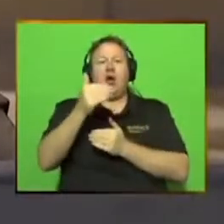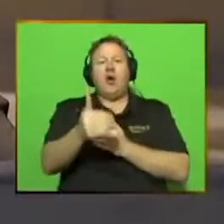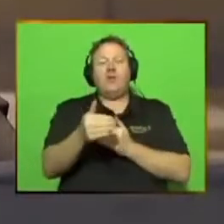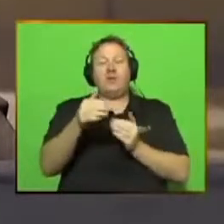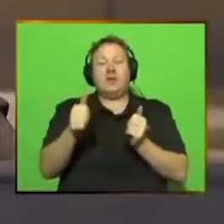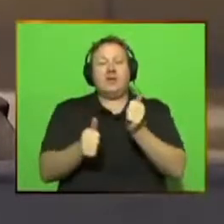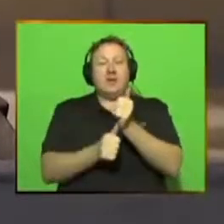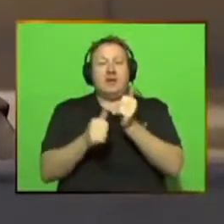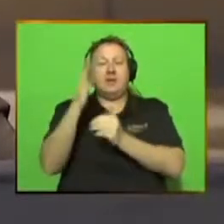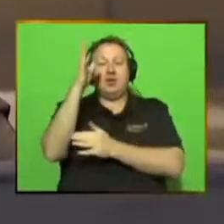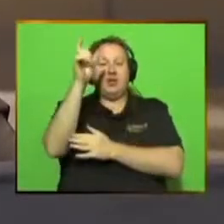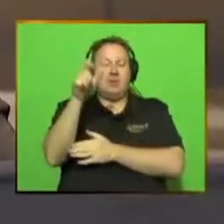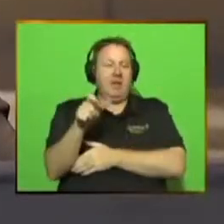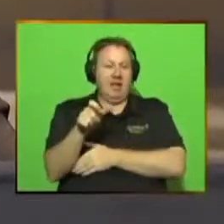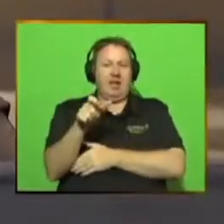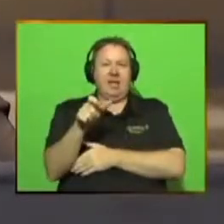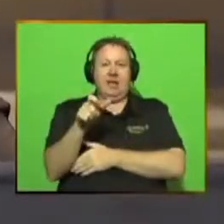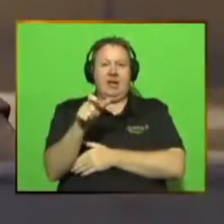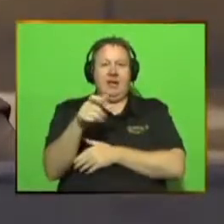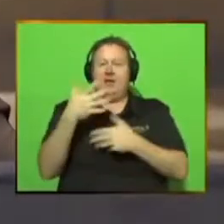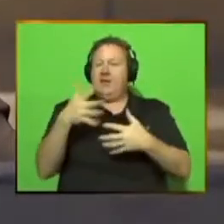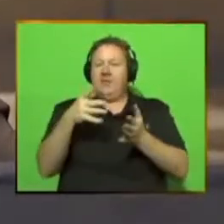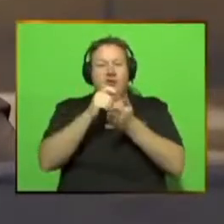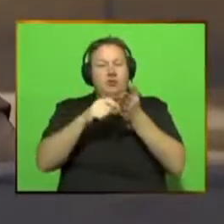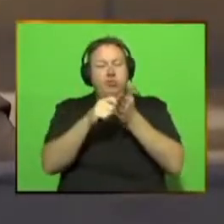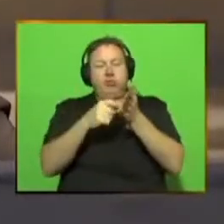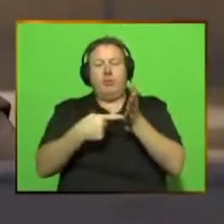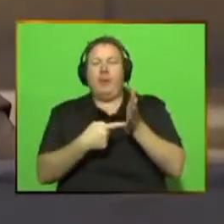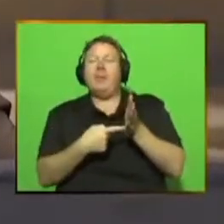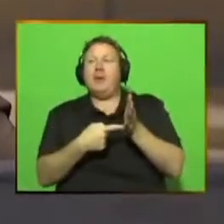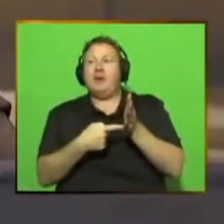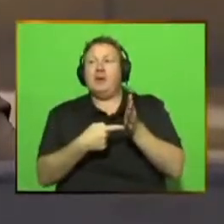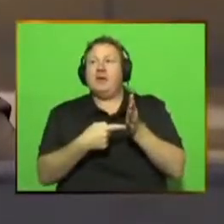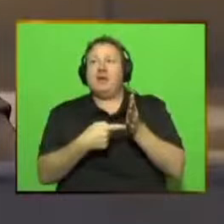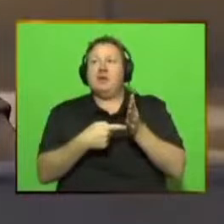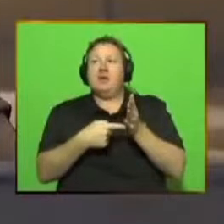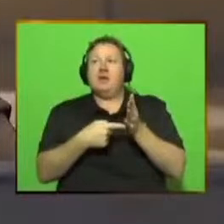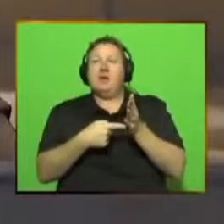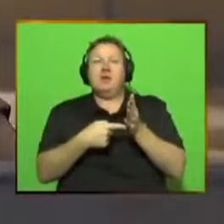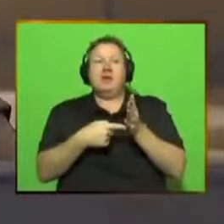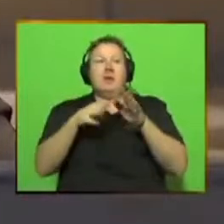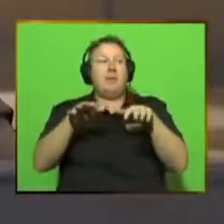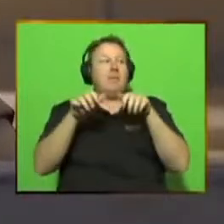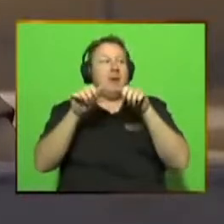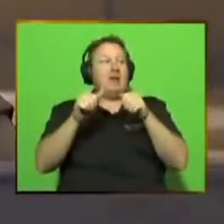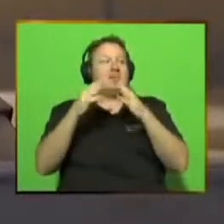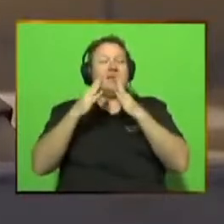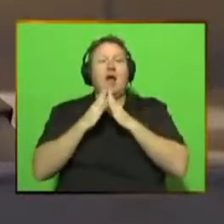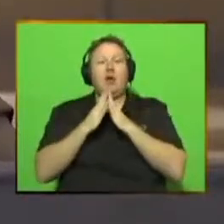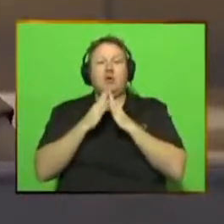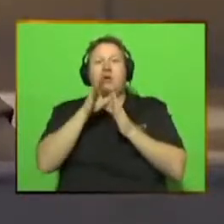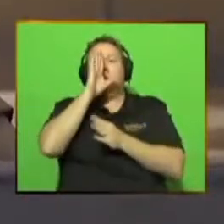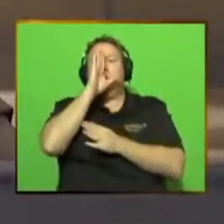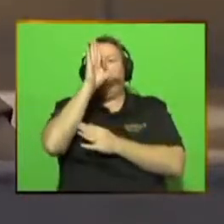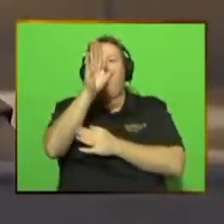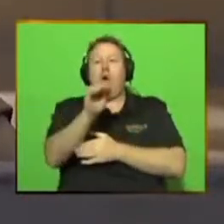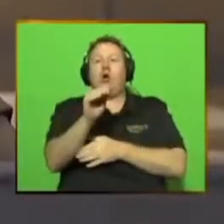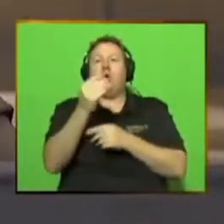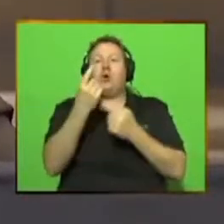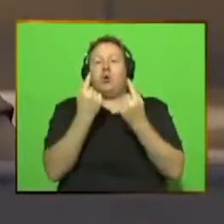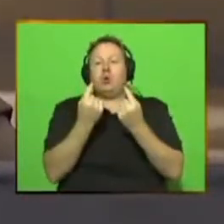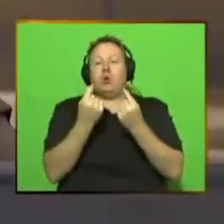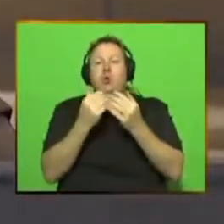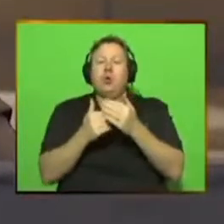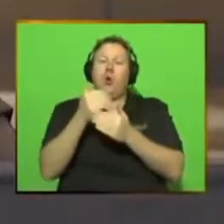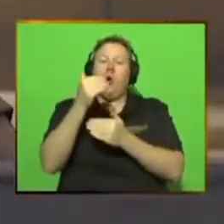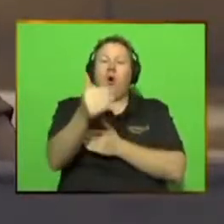Speaker has been elected, they usually bless the House. We have asked them to do so after